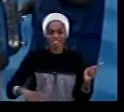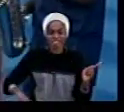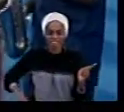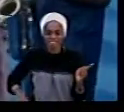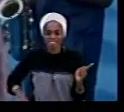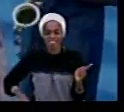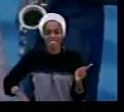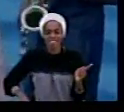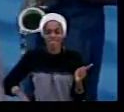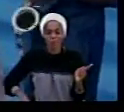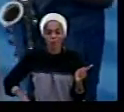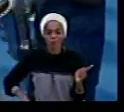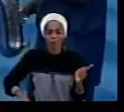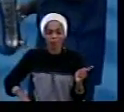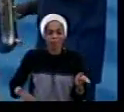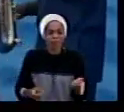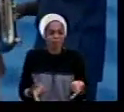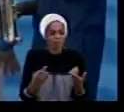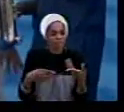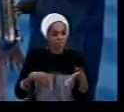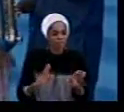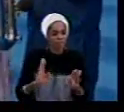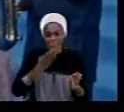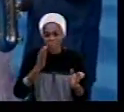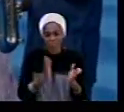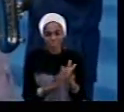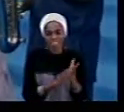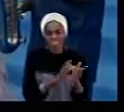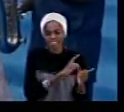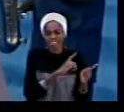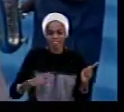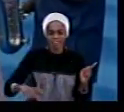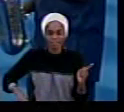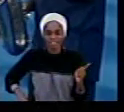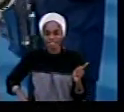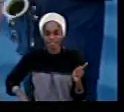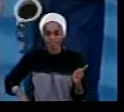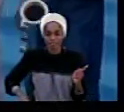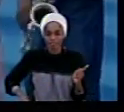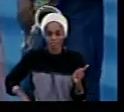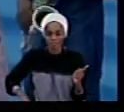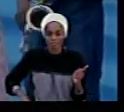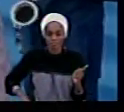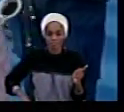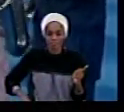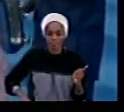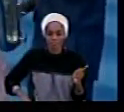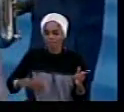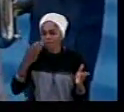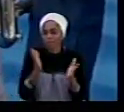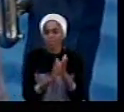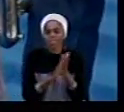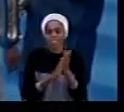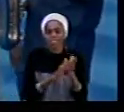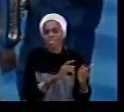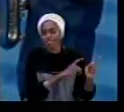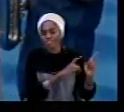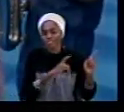about his faithfulness. He is El Shaddai. Talk about his salvation. Spread the news around.